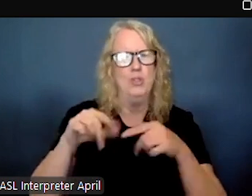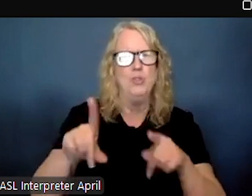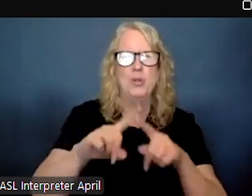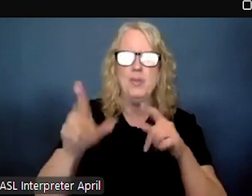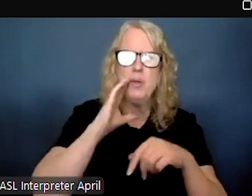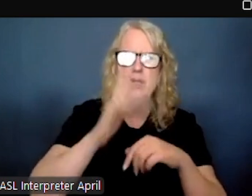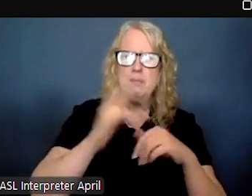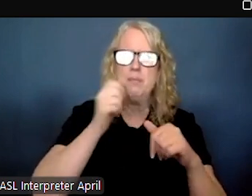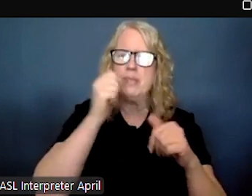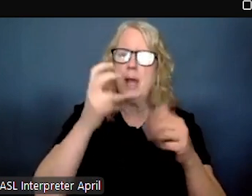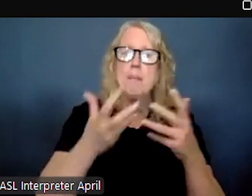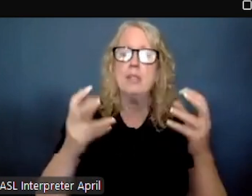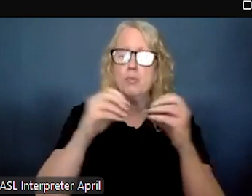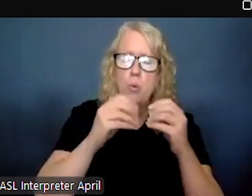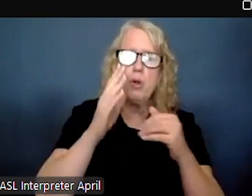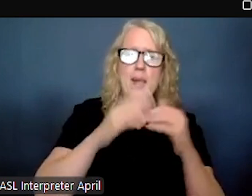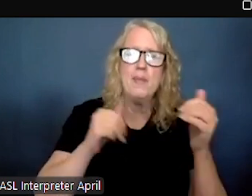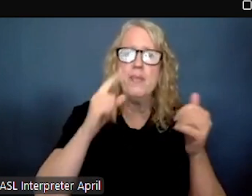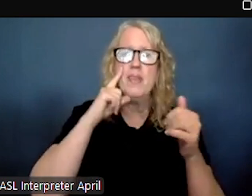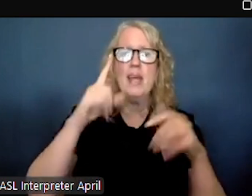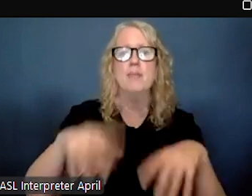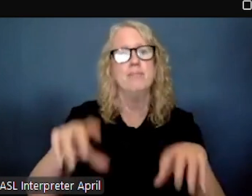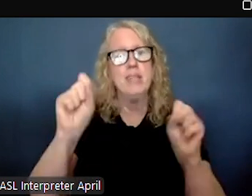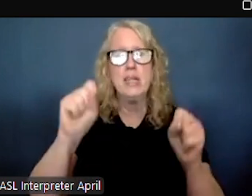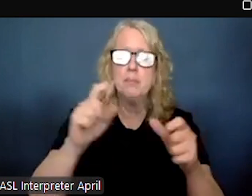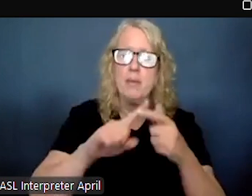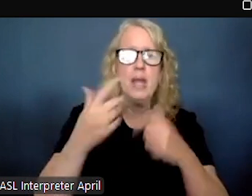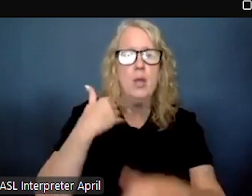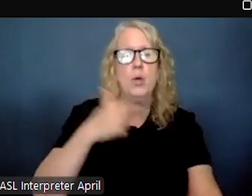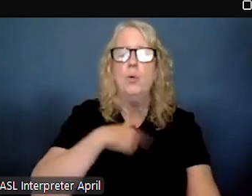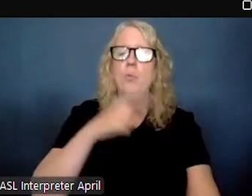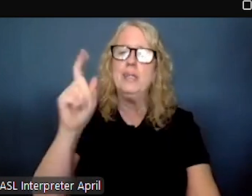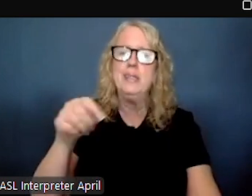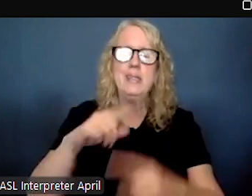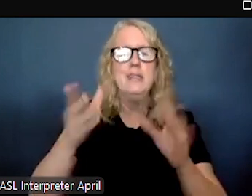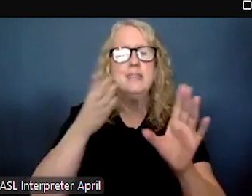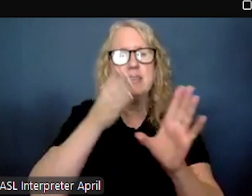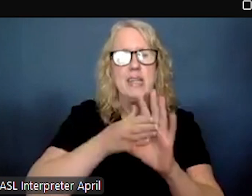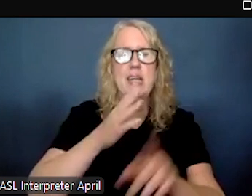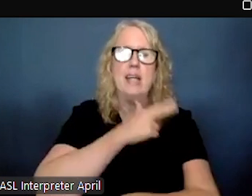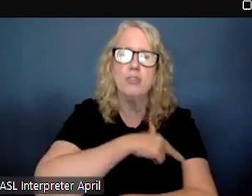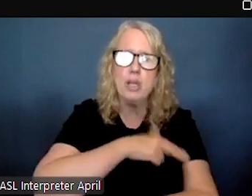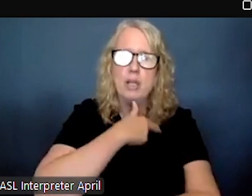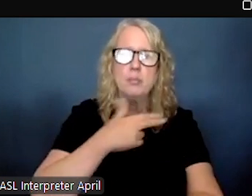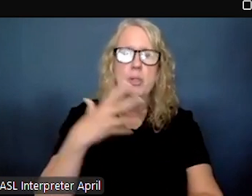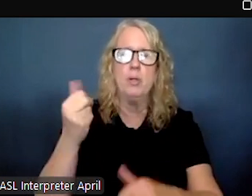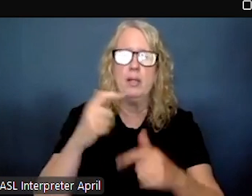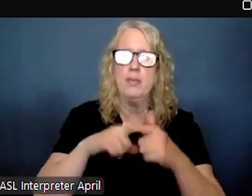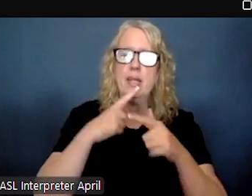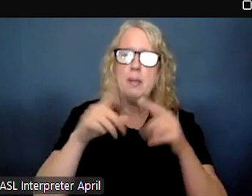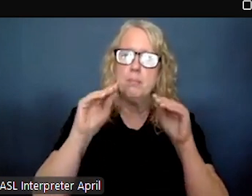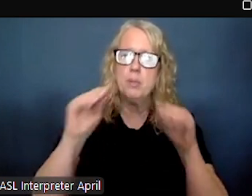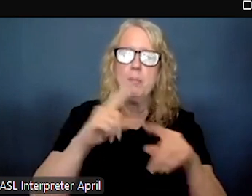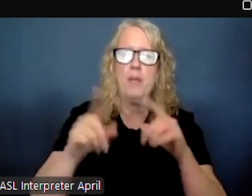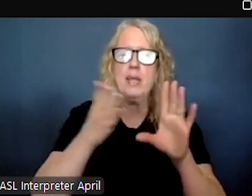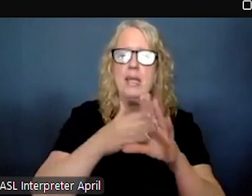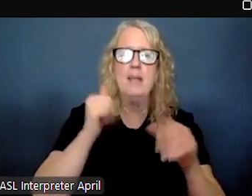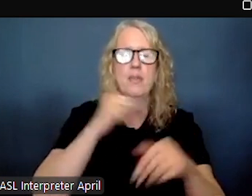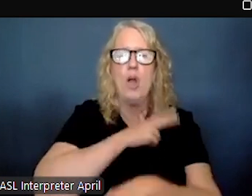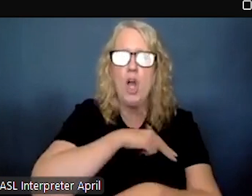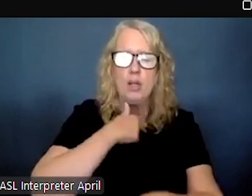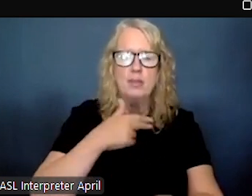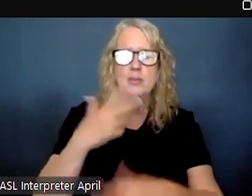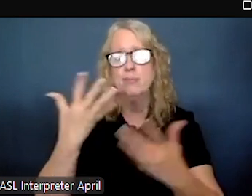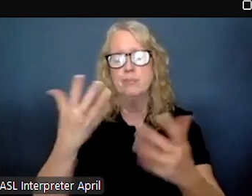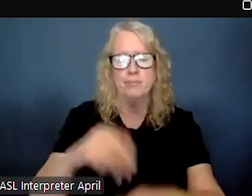not much more than a doc seeing them saying, well, they need a psychiatric hospital. and they put them on a stretcher in a hallway, and